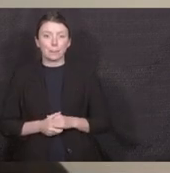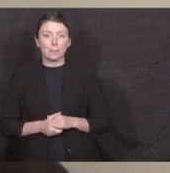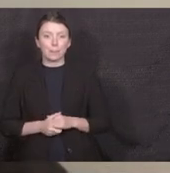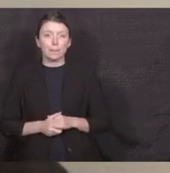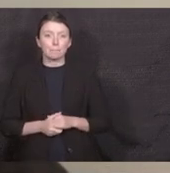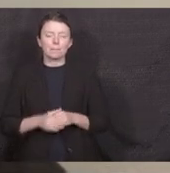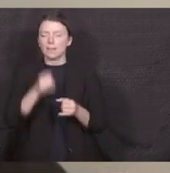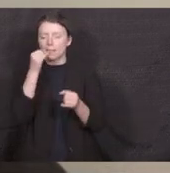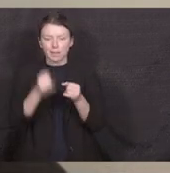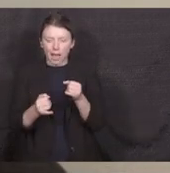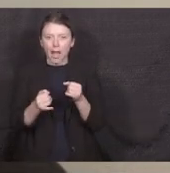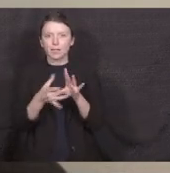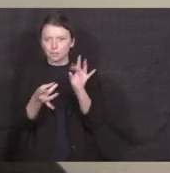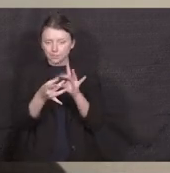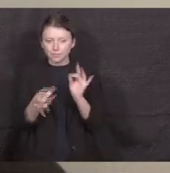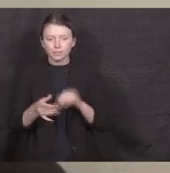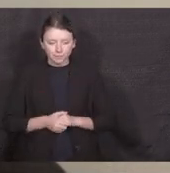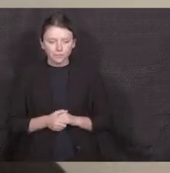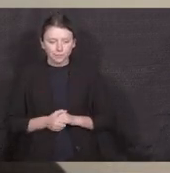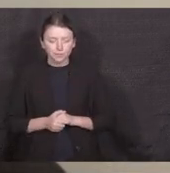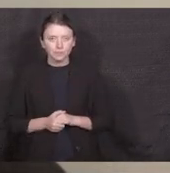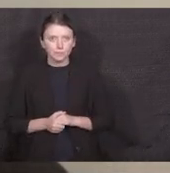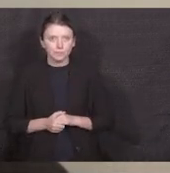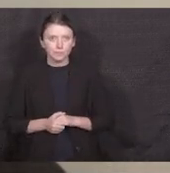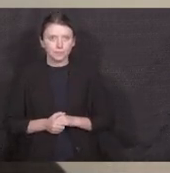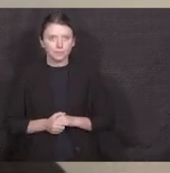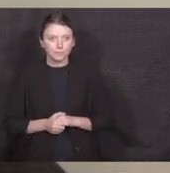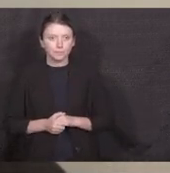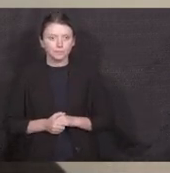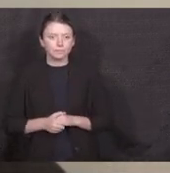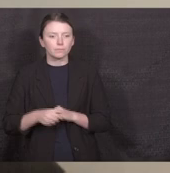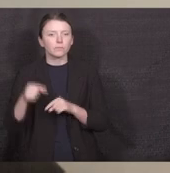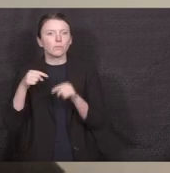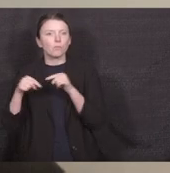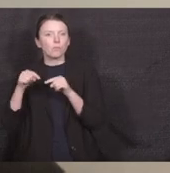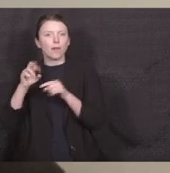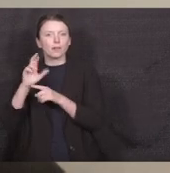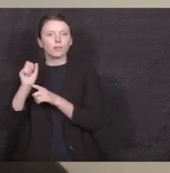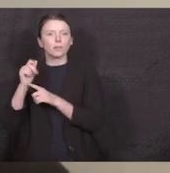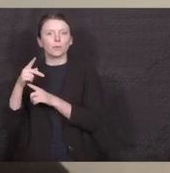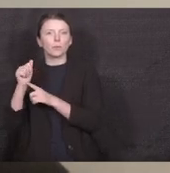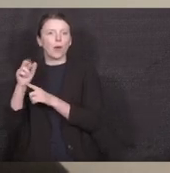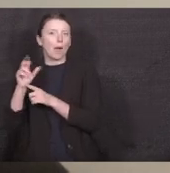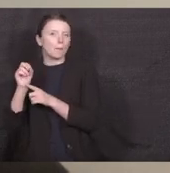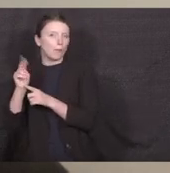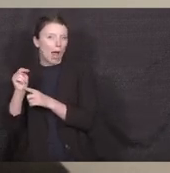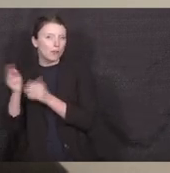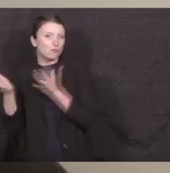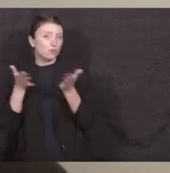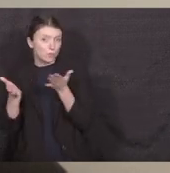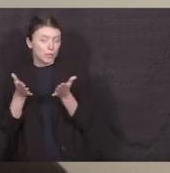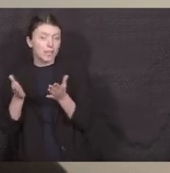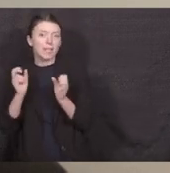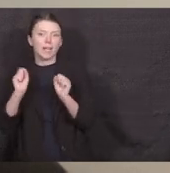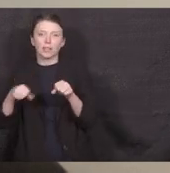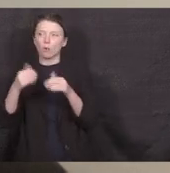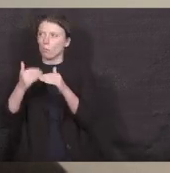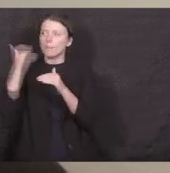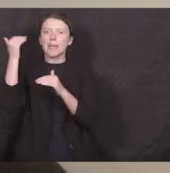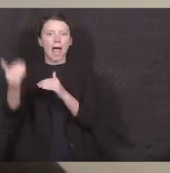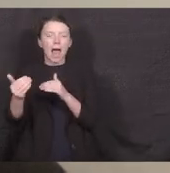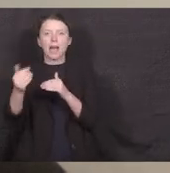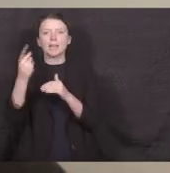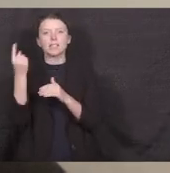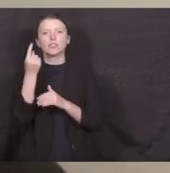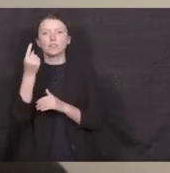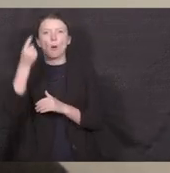the last thing is really going back to the wraparound services. It can go beyond mental